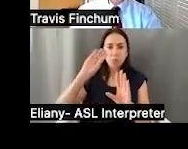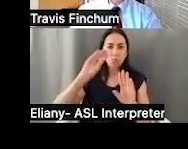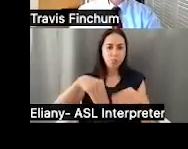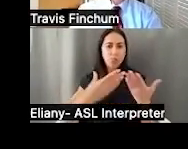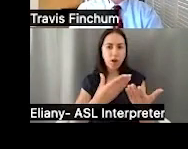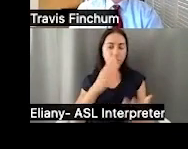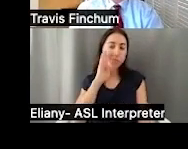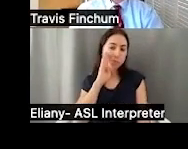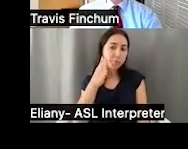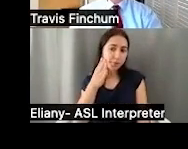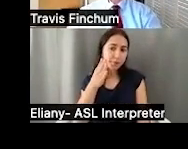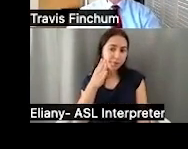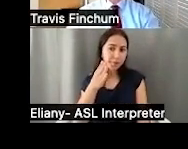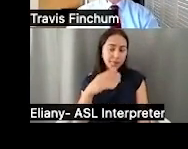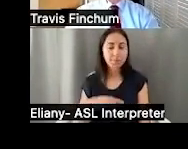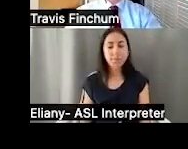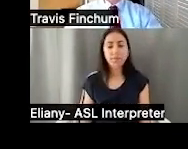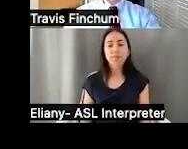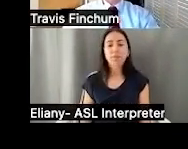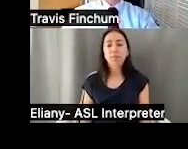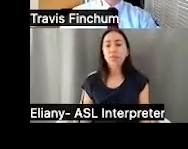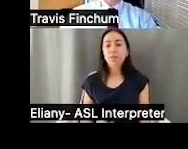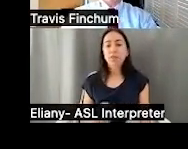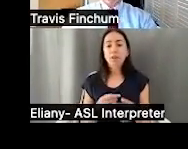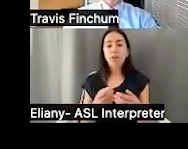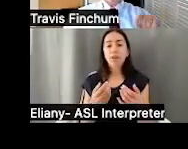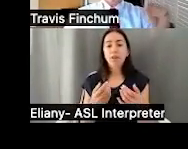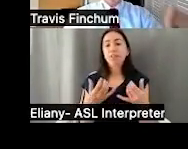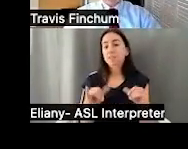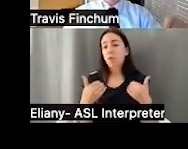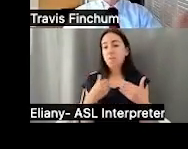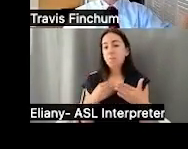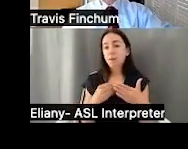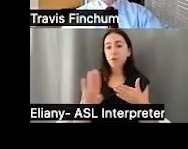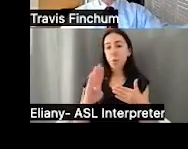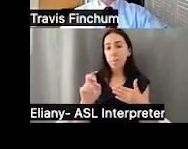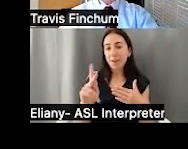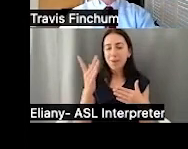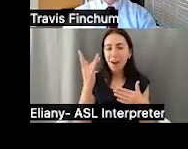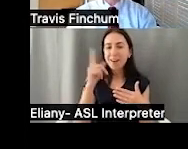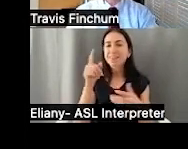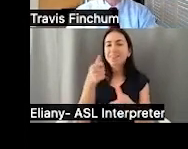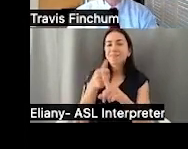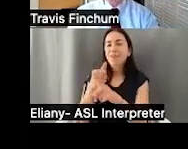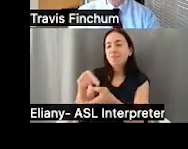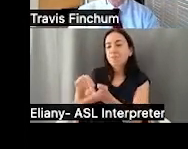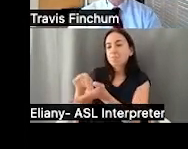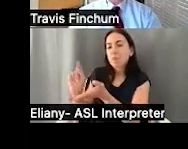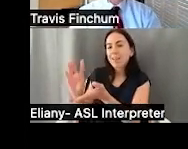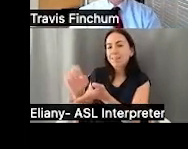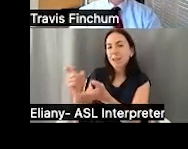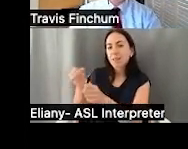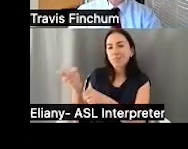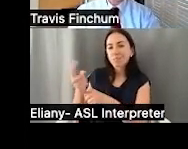insurance check and have lots of money in the bank and be wealthy because we paid the taxes and we bought the